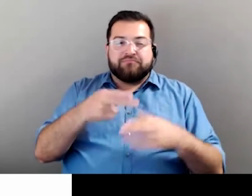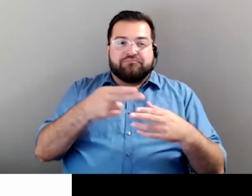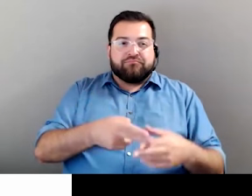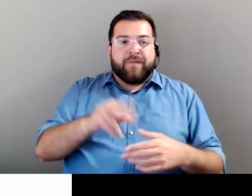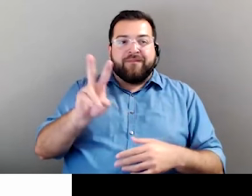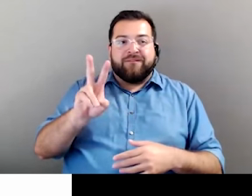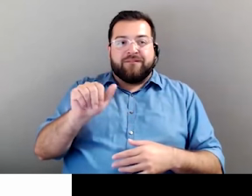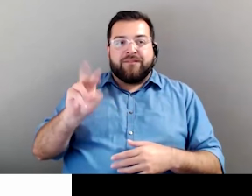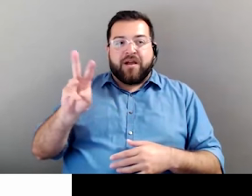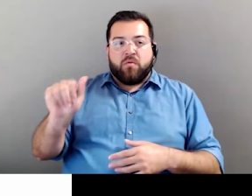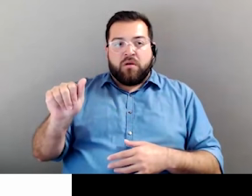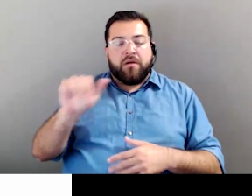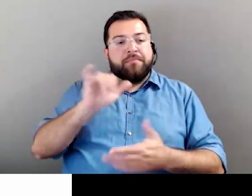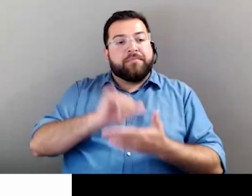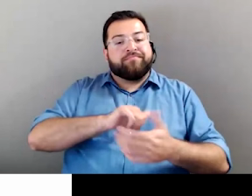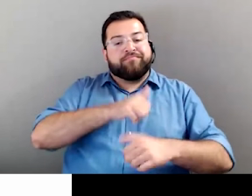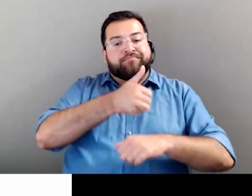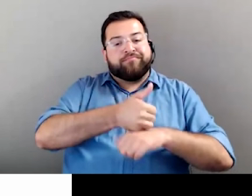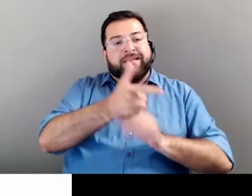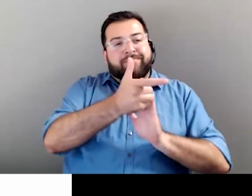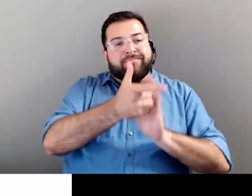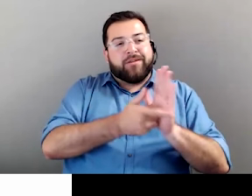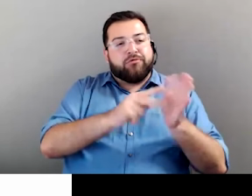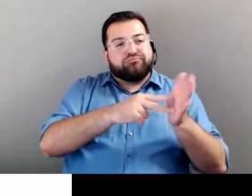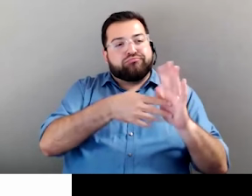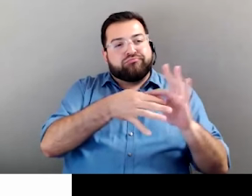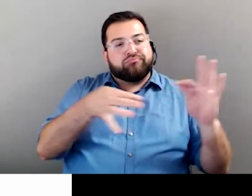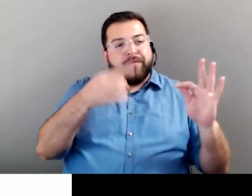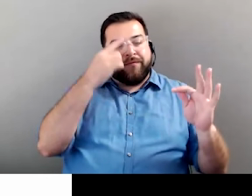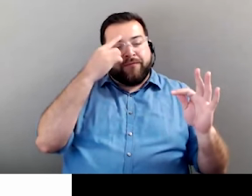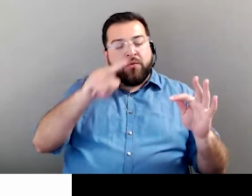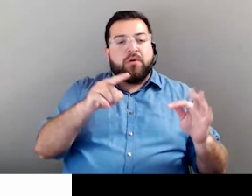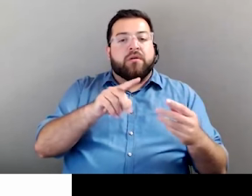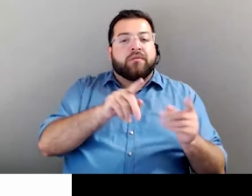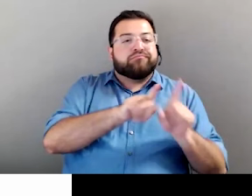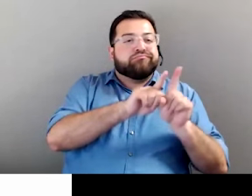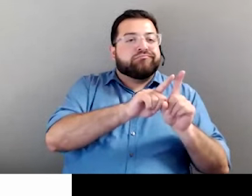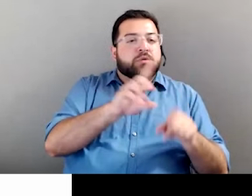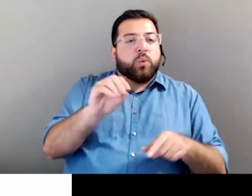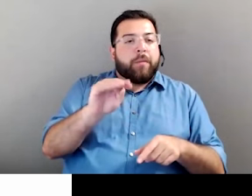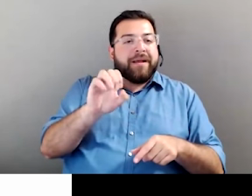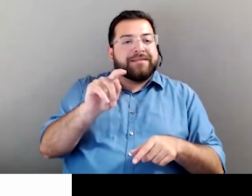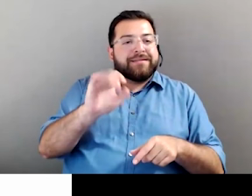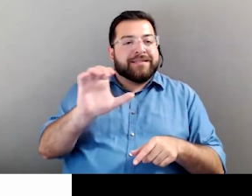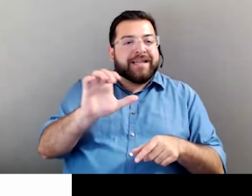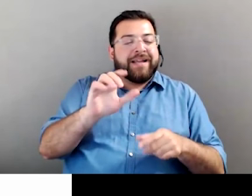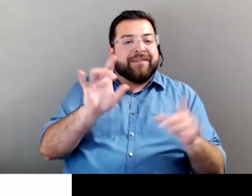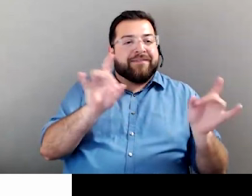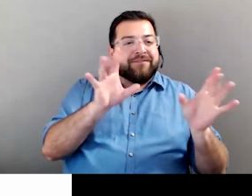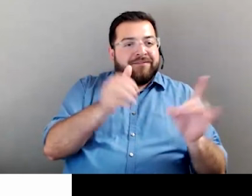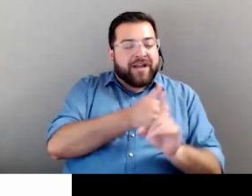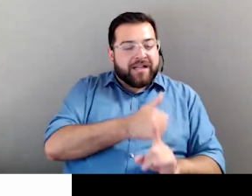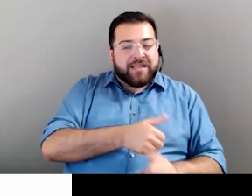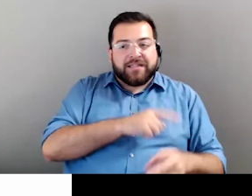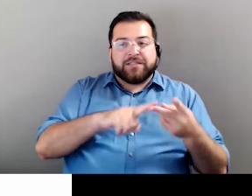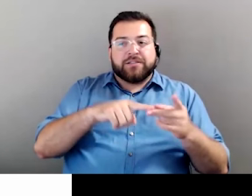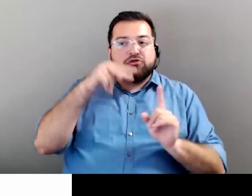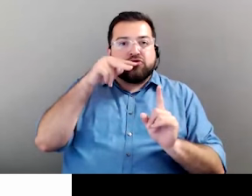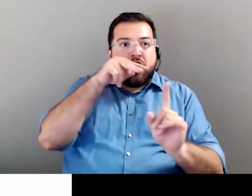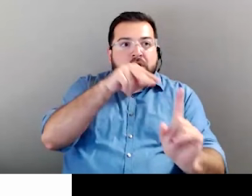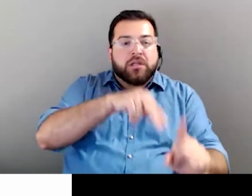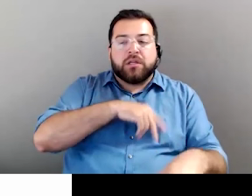establishing legal definitions of domestic violence, dating violence, sexual assault, and stalking. And then we also have the Campus